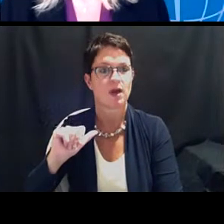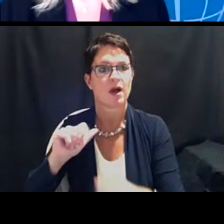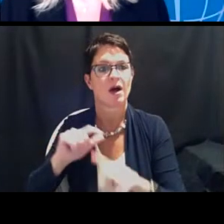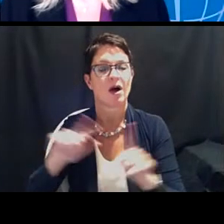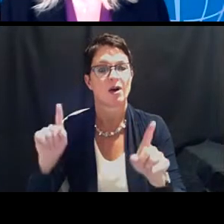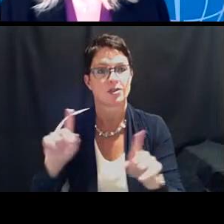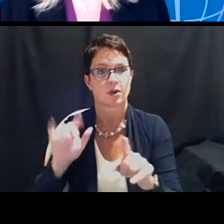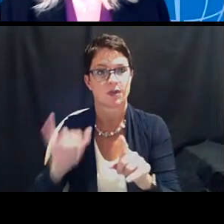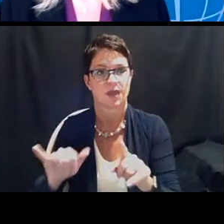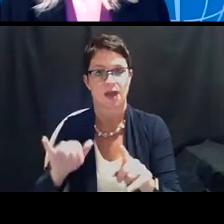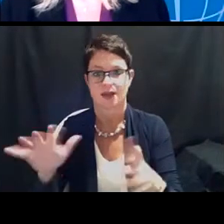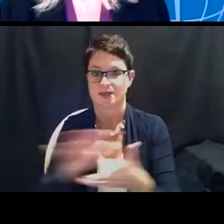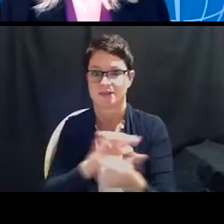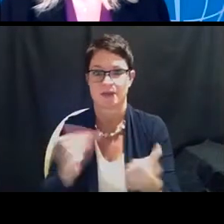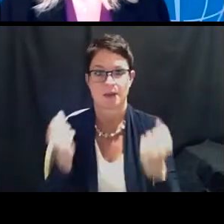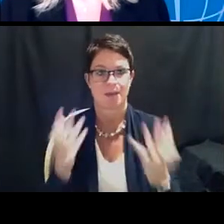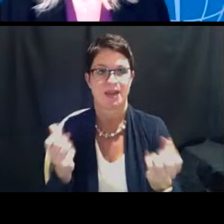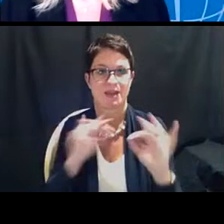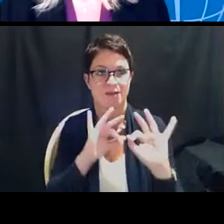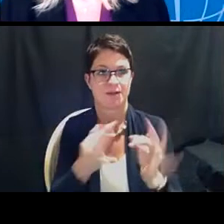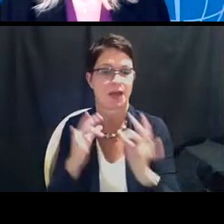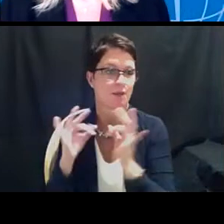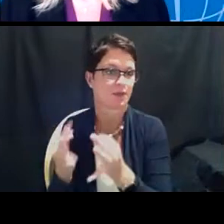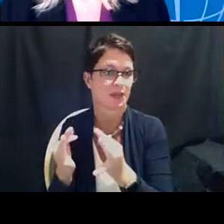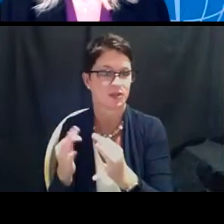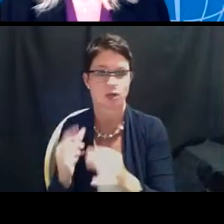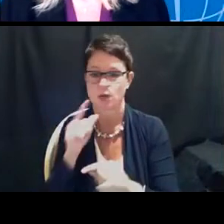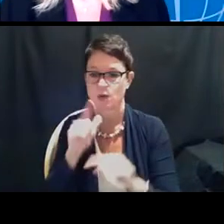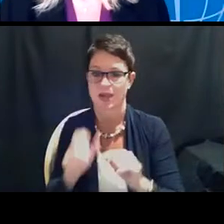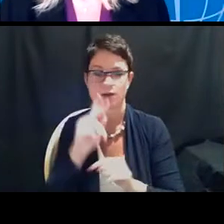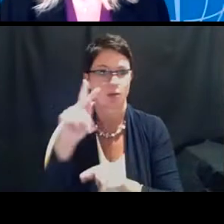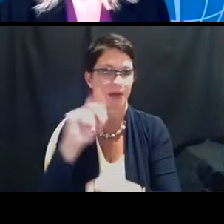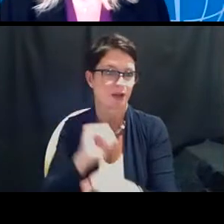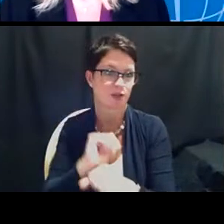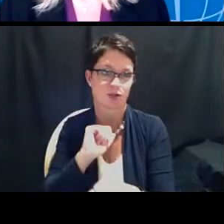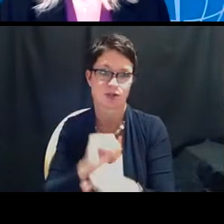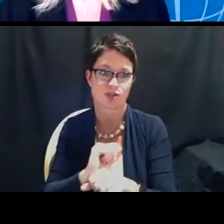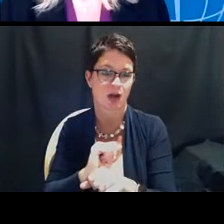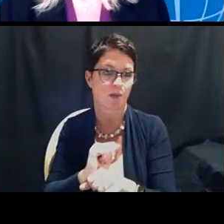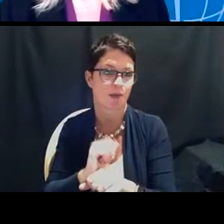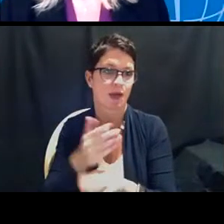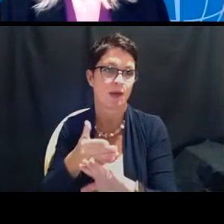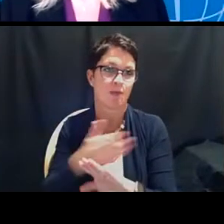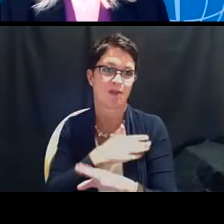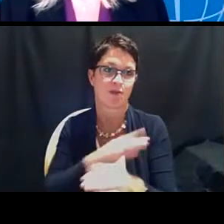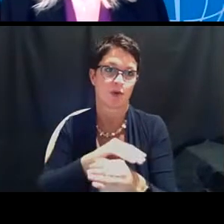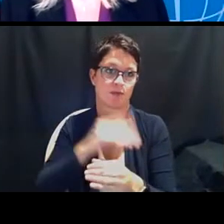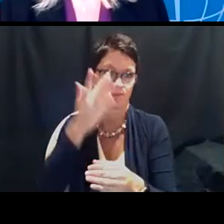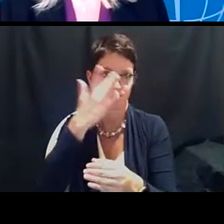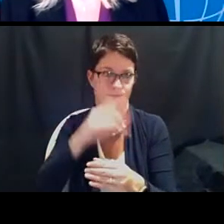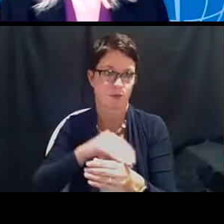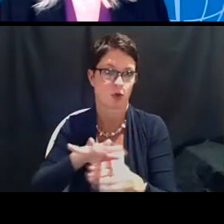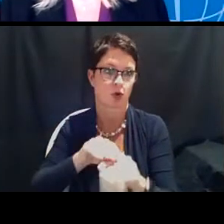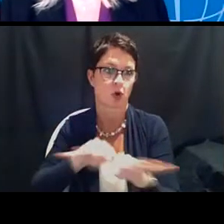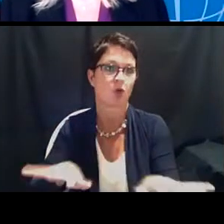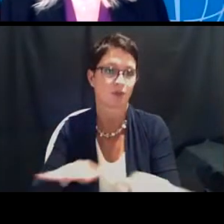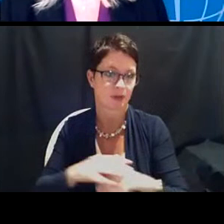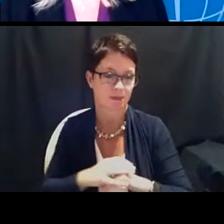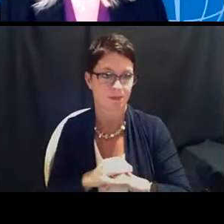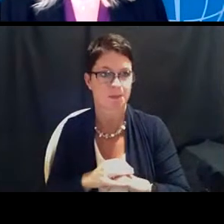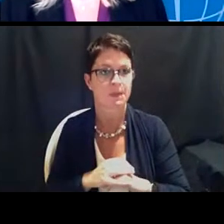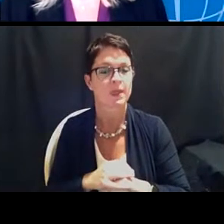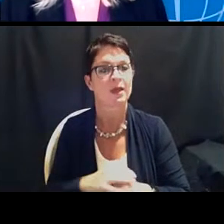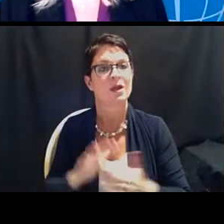has devastated many families who will not be able to return to the jobs they had before the pandemic. I think a